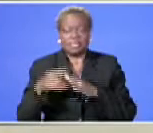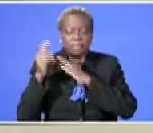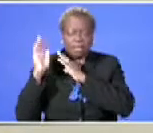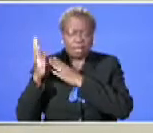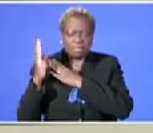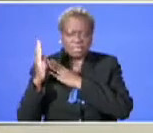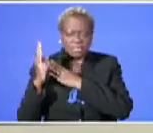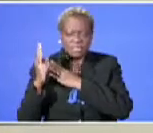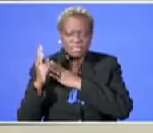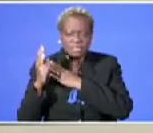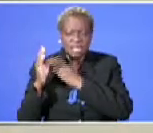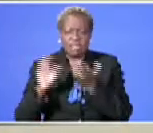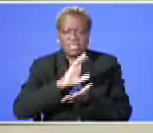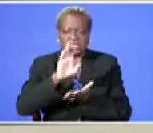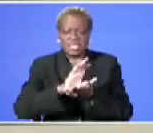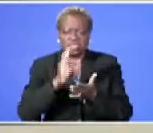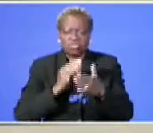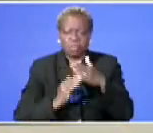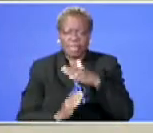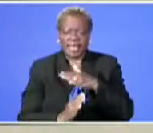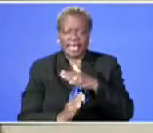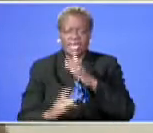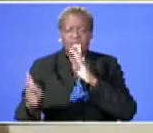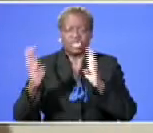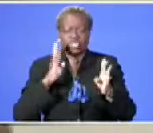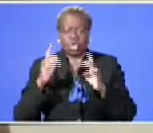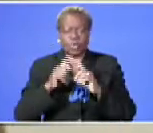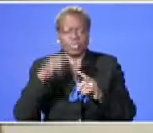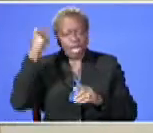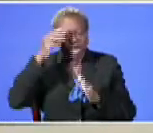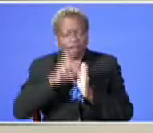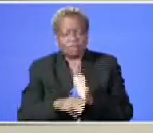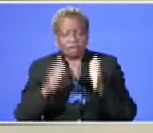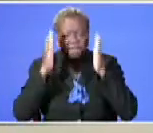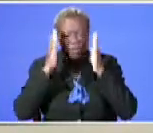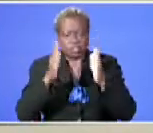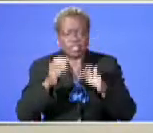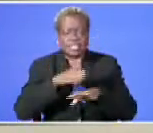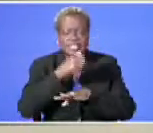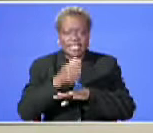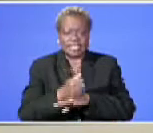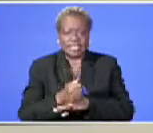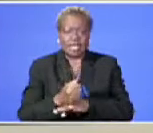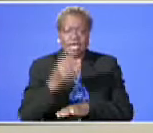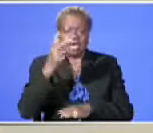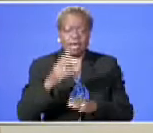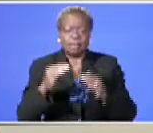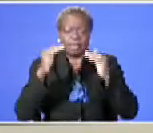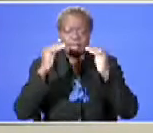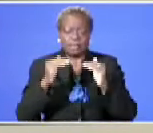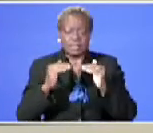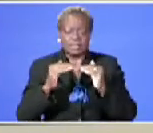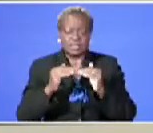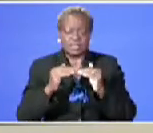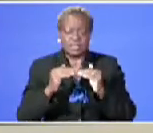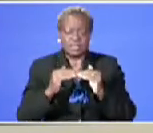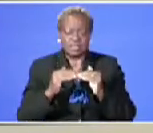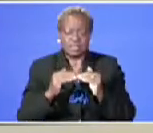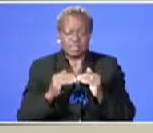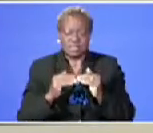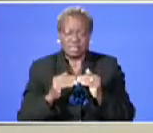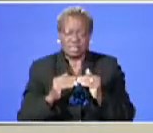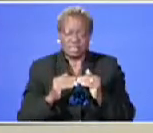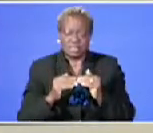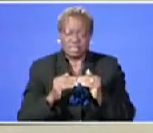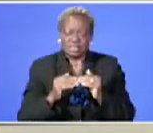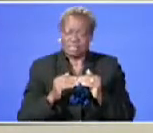reason, the central bank's dialogue with the government has focused on setting upper limits on how much of the deficit financing can